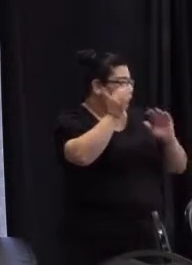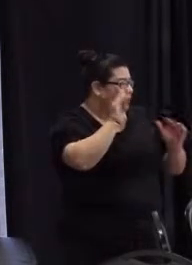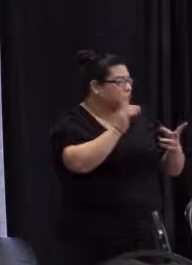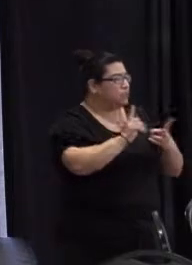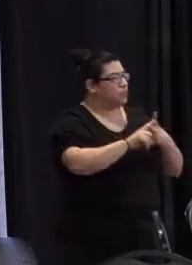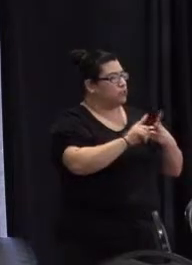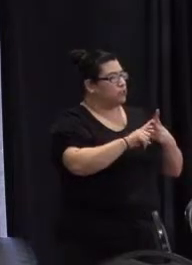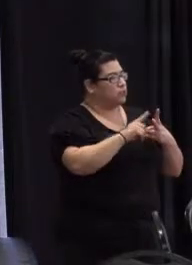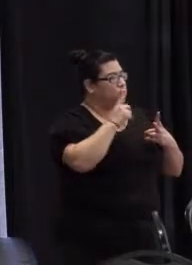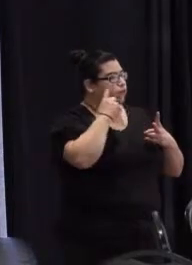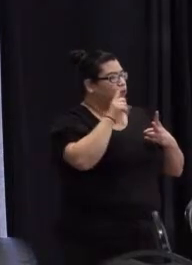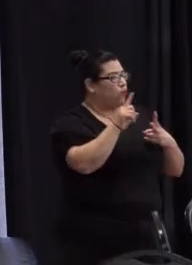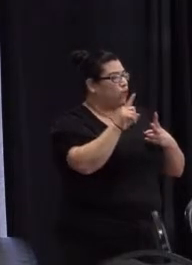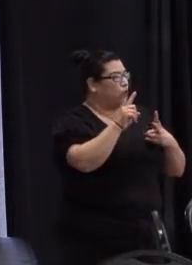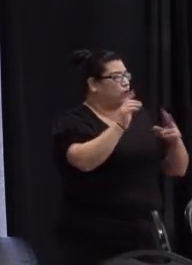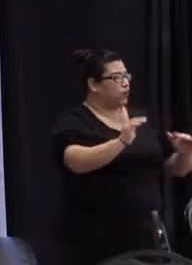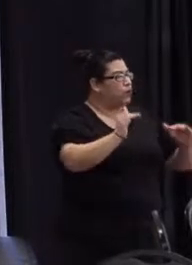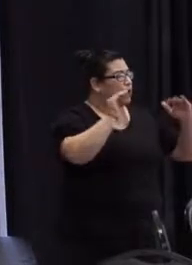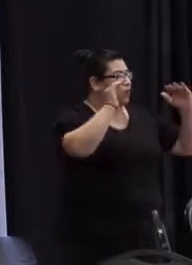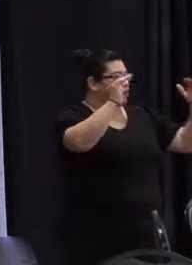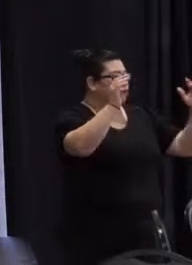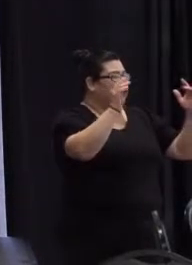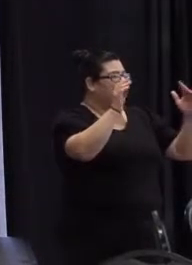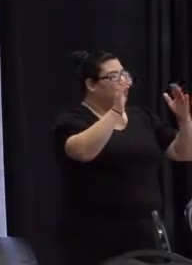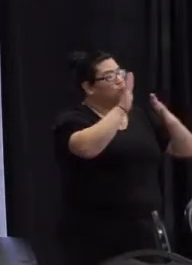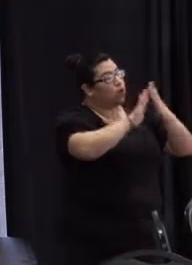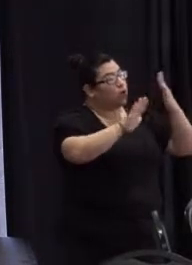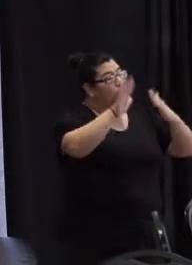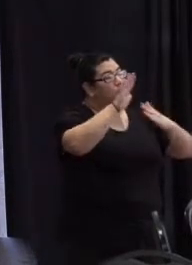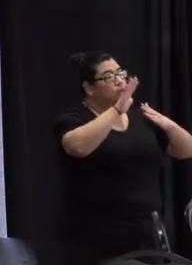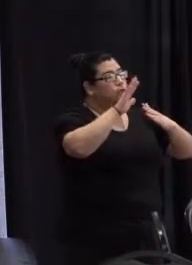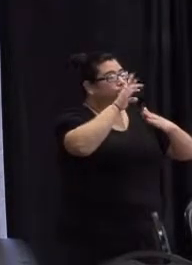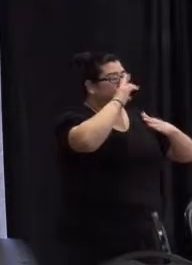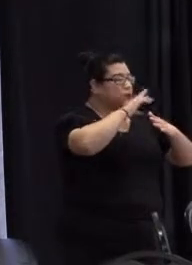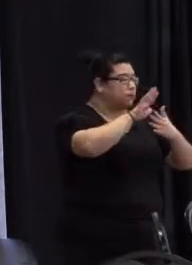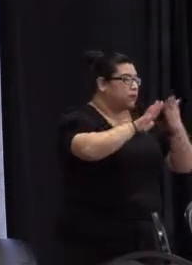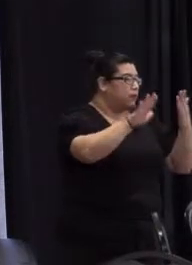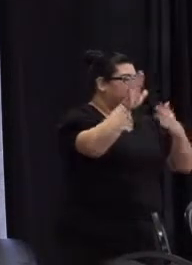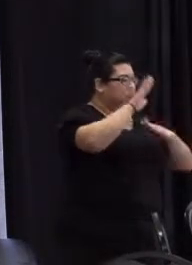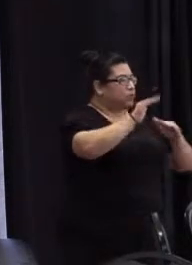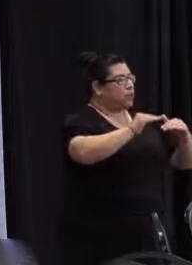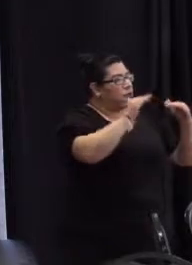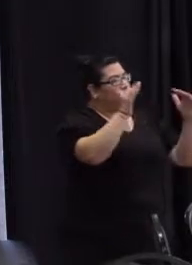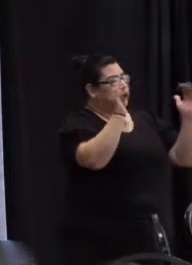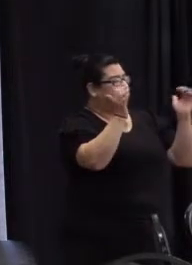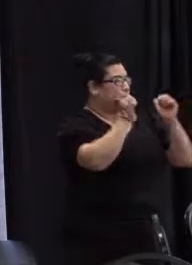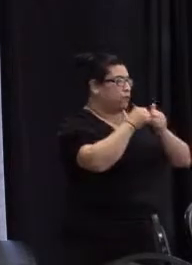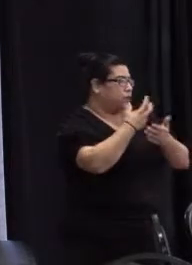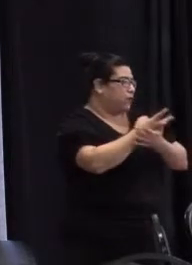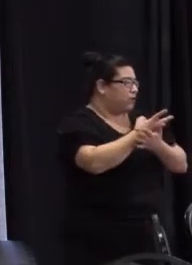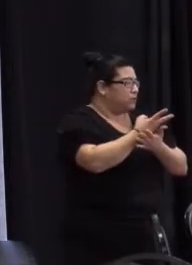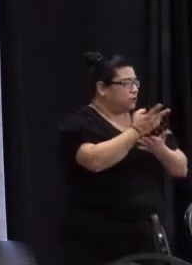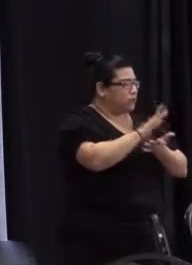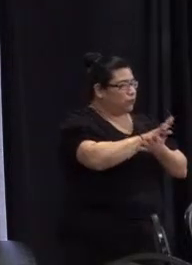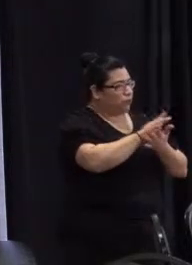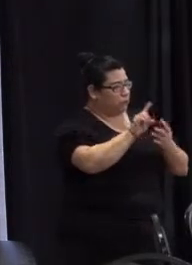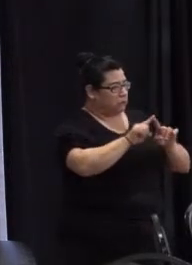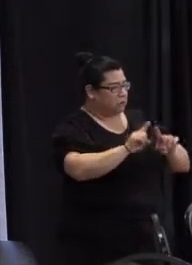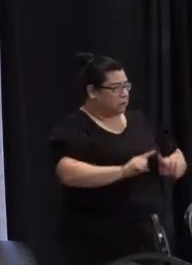for level college, freshman college level versus grad school, and all of this other stuff.